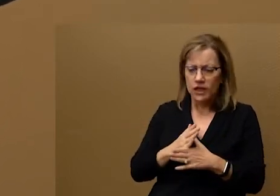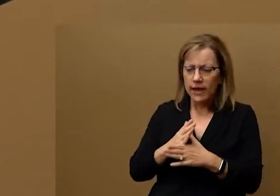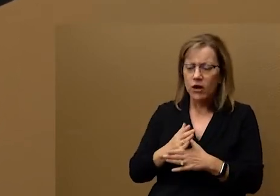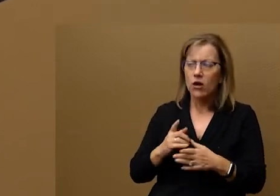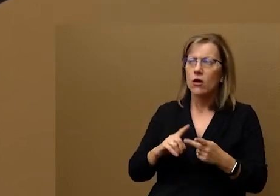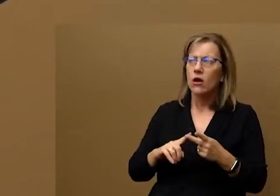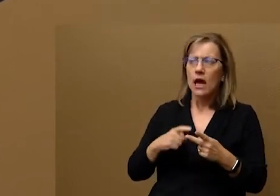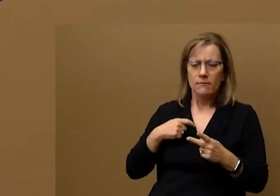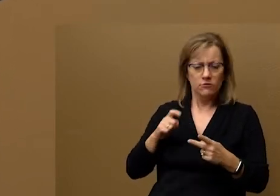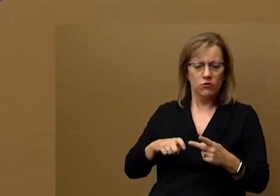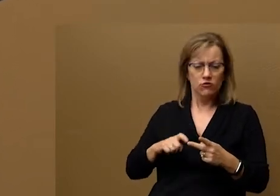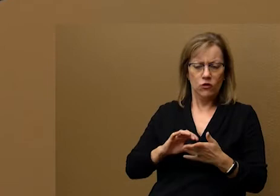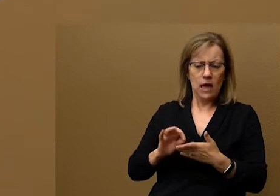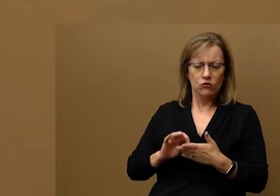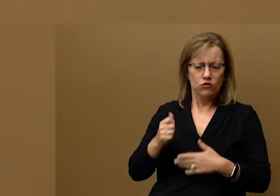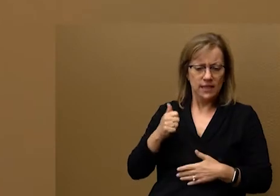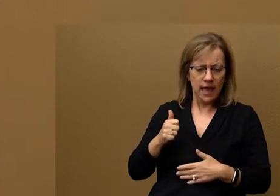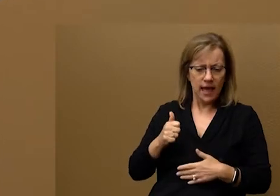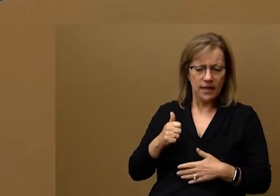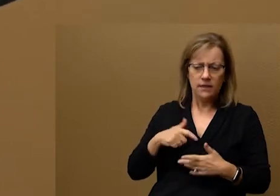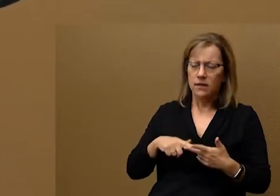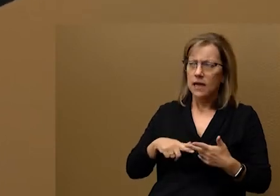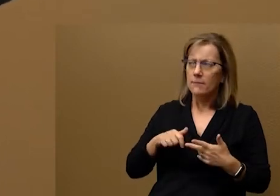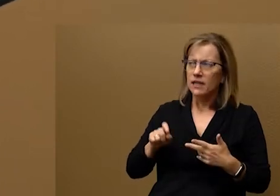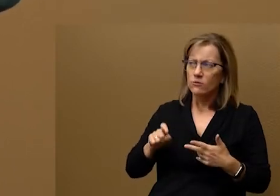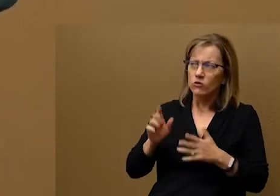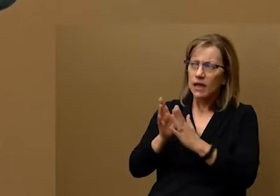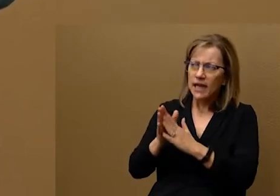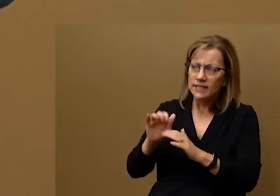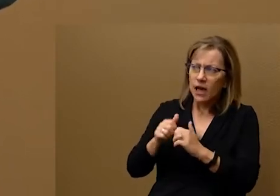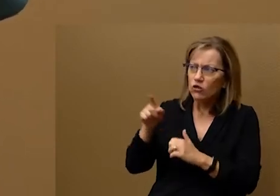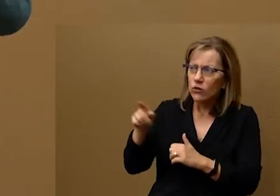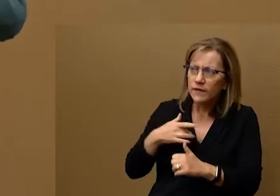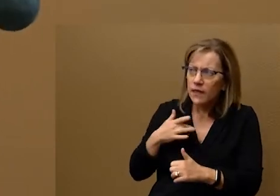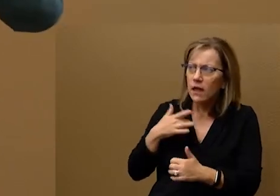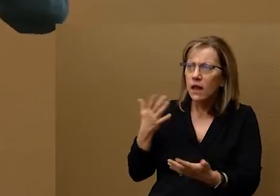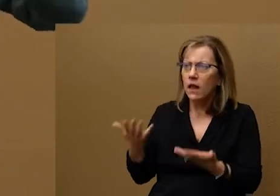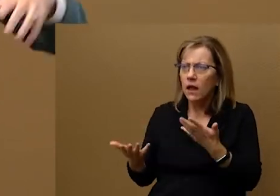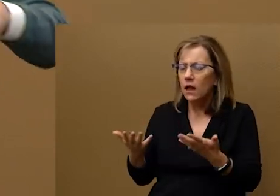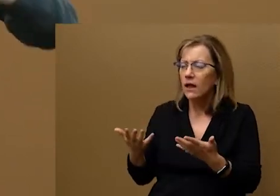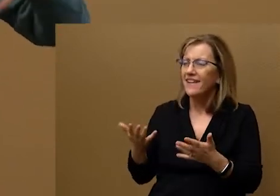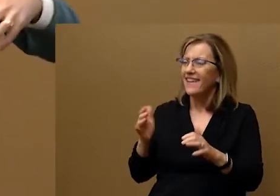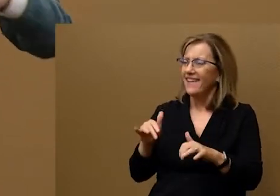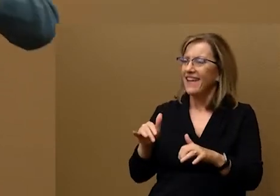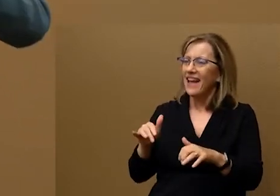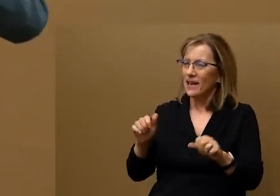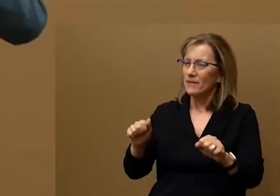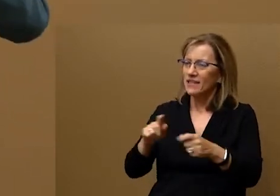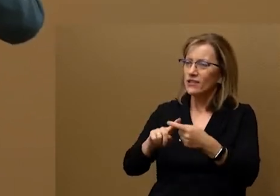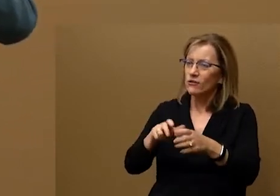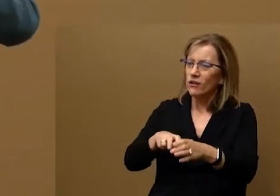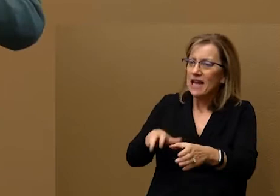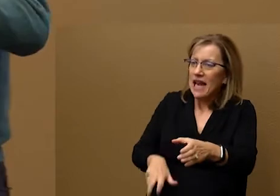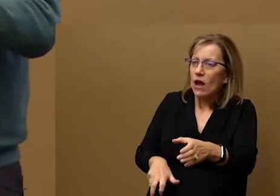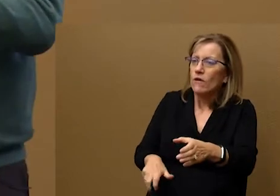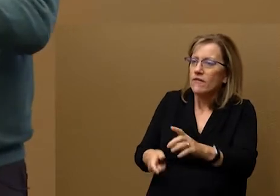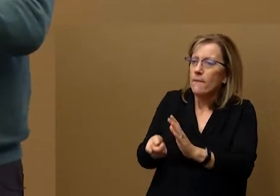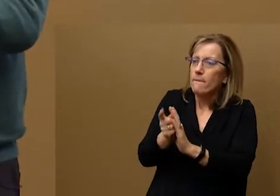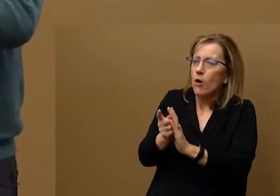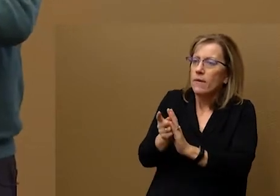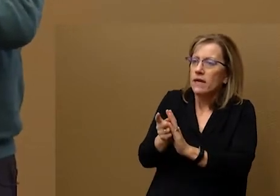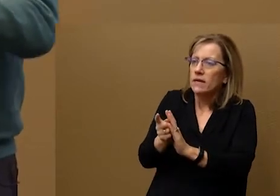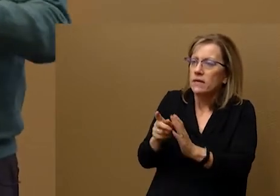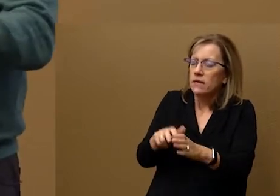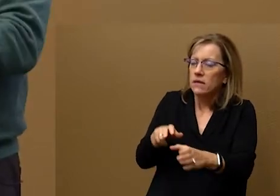supposed to count to 10? Am I supposed to ask you how you feel? You know, that. And again, that ability to